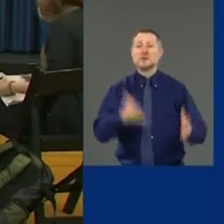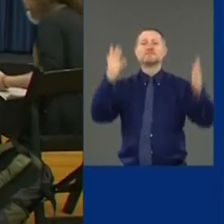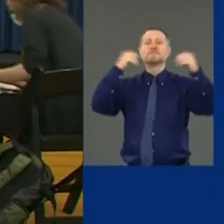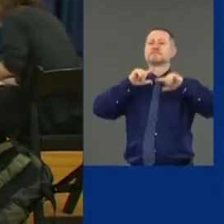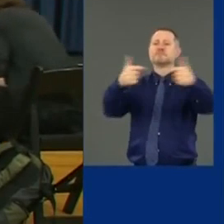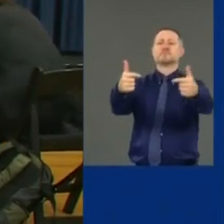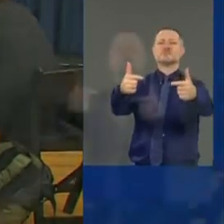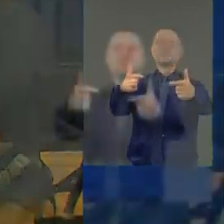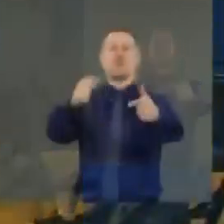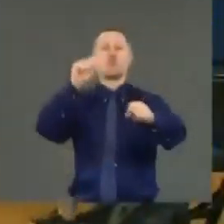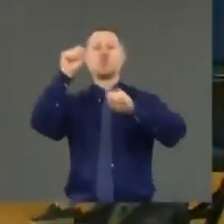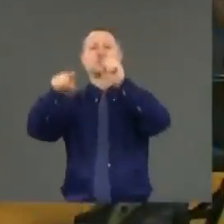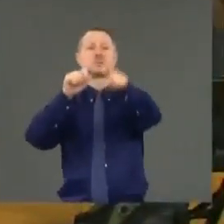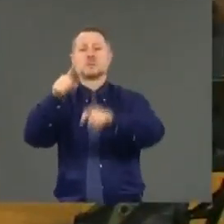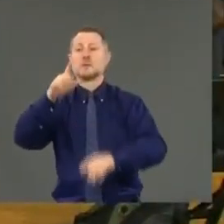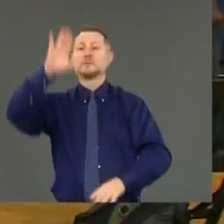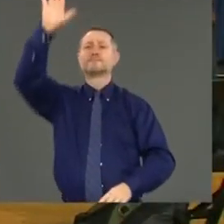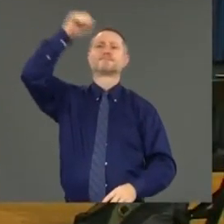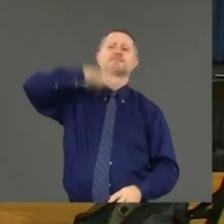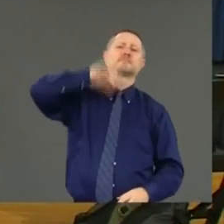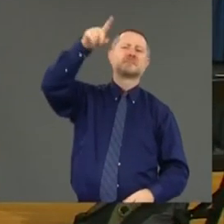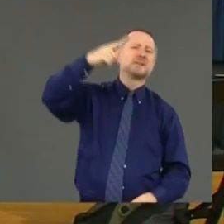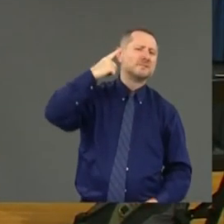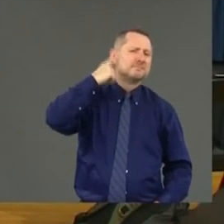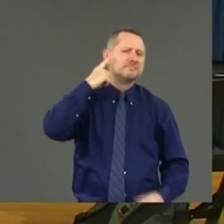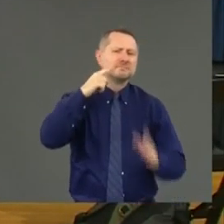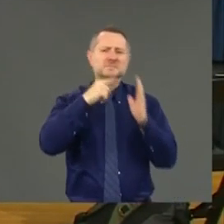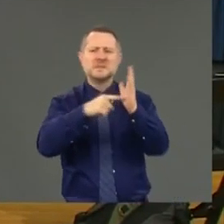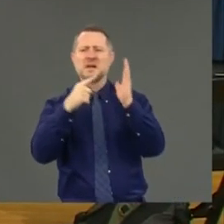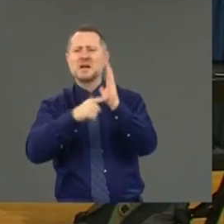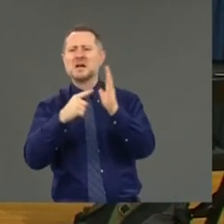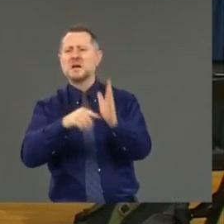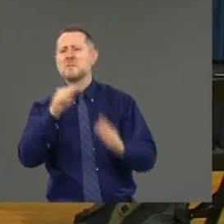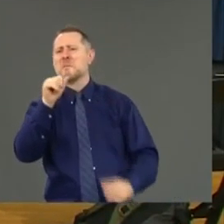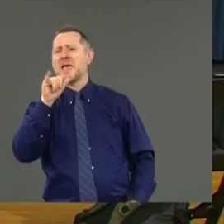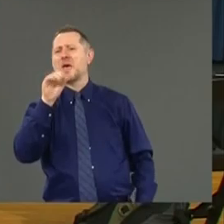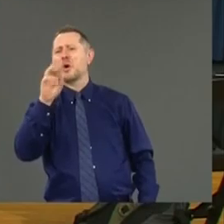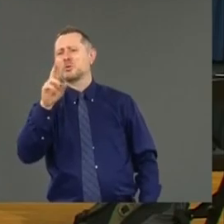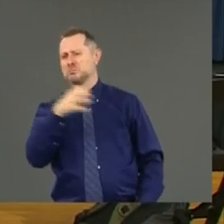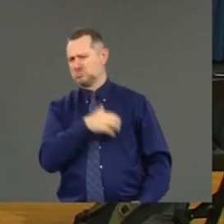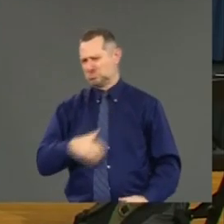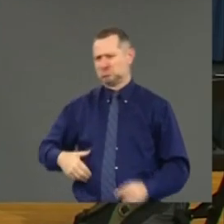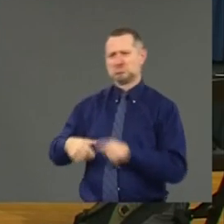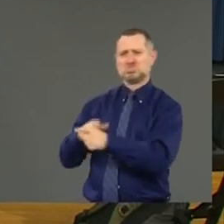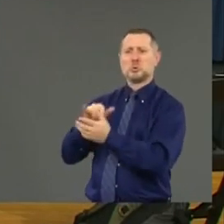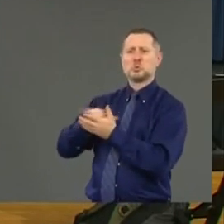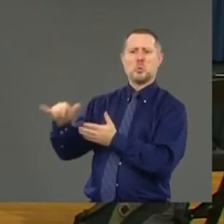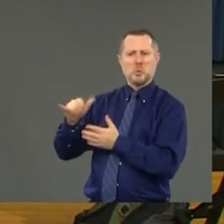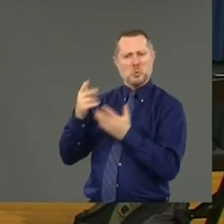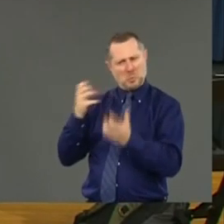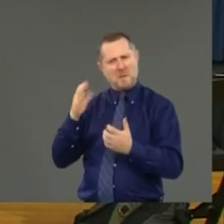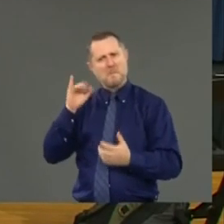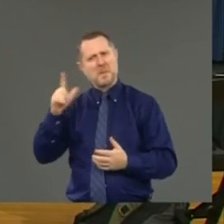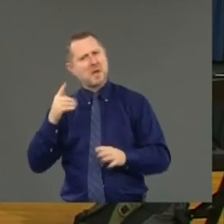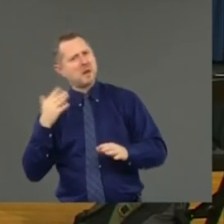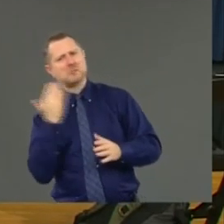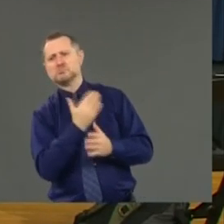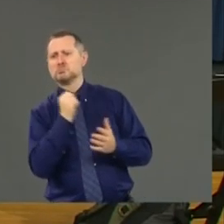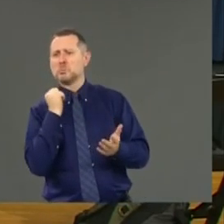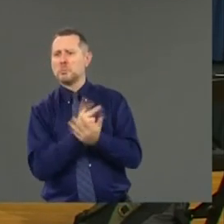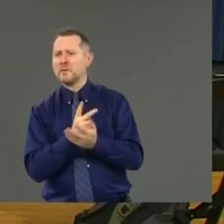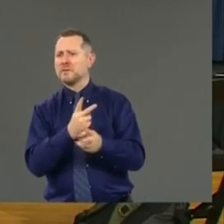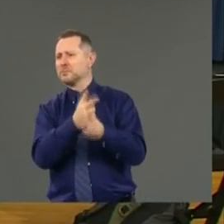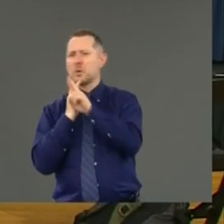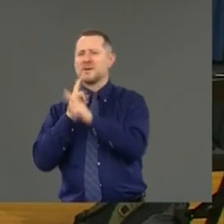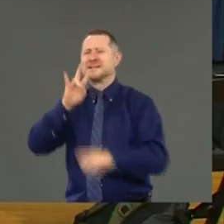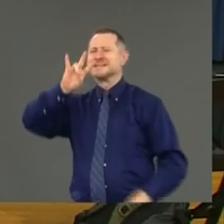the status on this bill the mayor is seeking regarding $7 billion he wants in borrowing. My understanding is, you probably know, the bill was